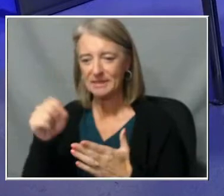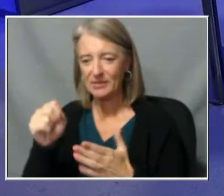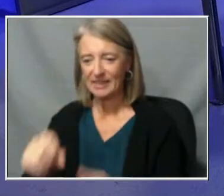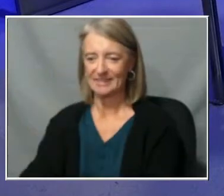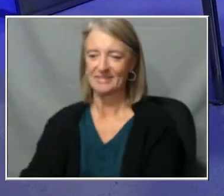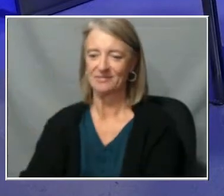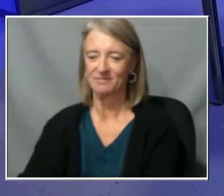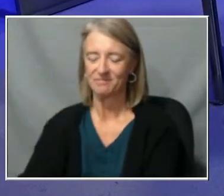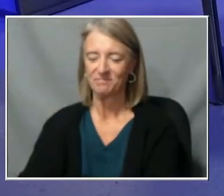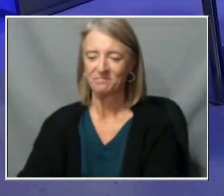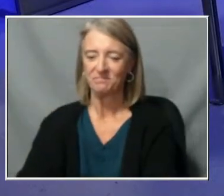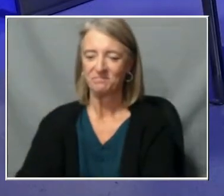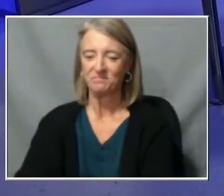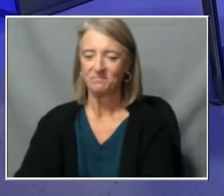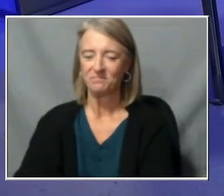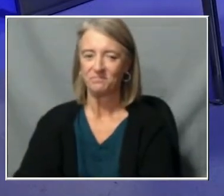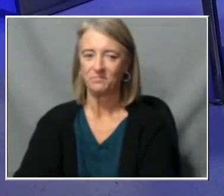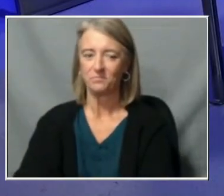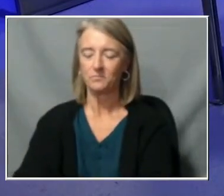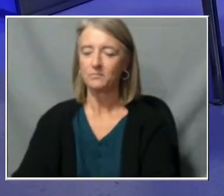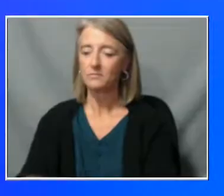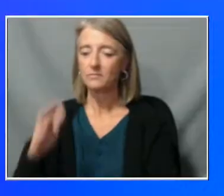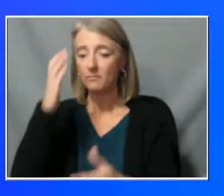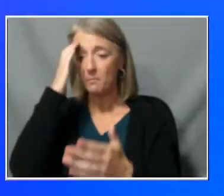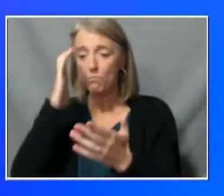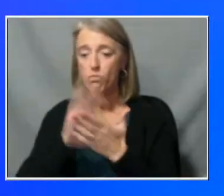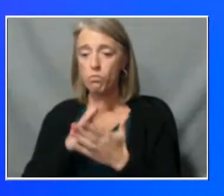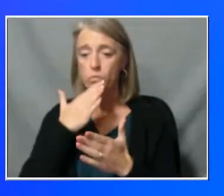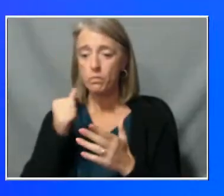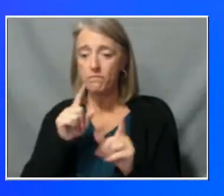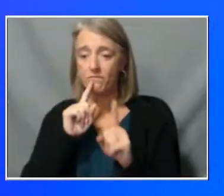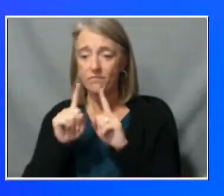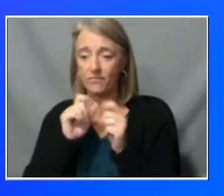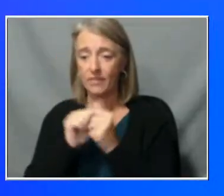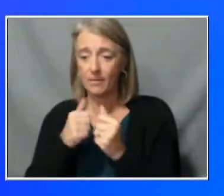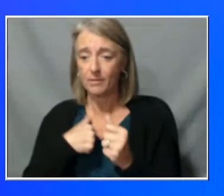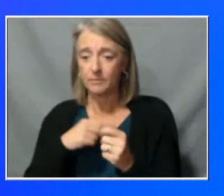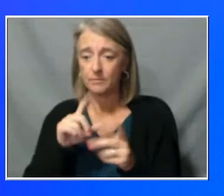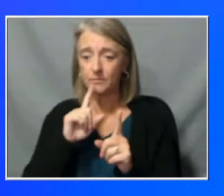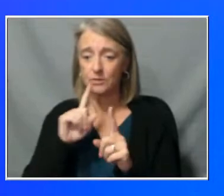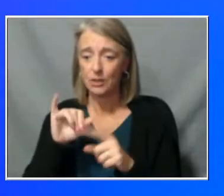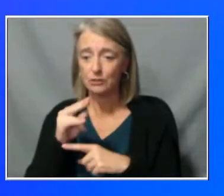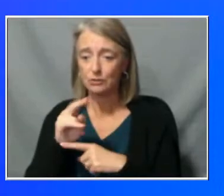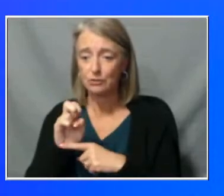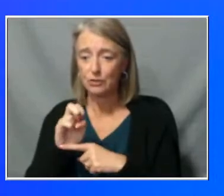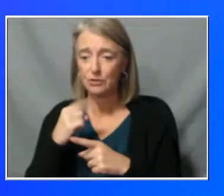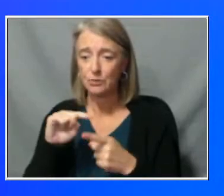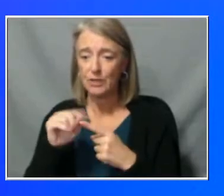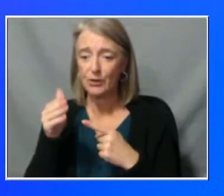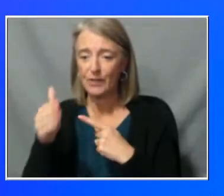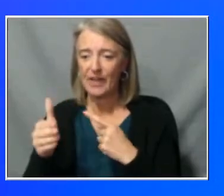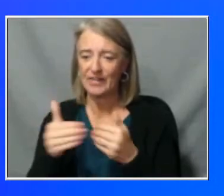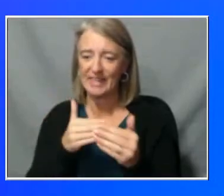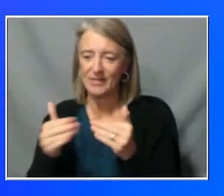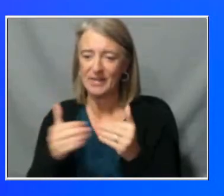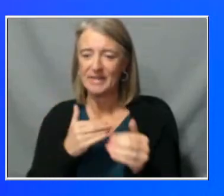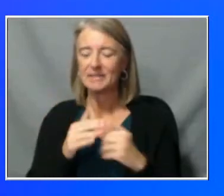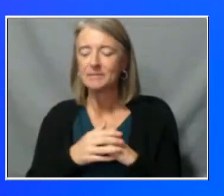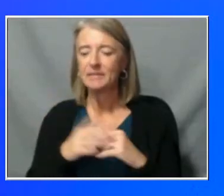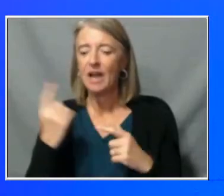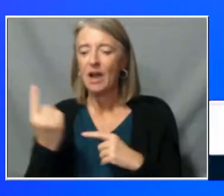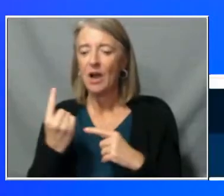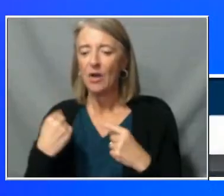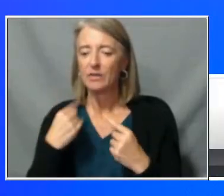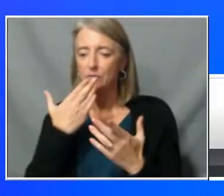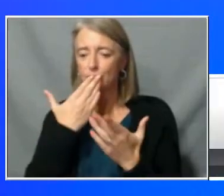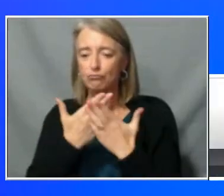sake and his. Right. Well, he said, you're probably going to talk about me with Dr. Jones when you're on there. Well, anyway, yes, I've always been a good